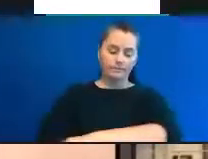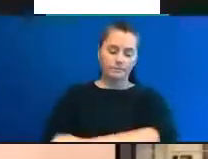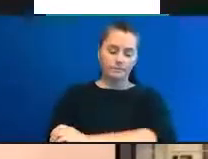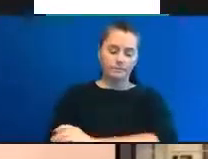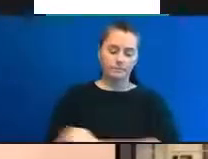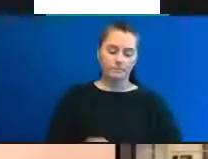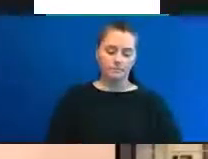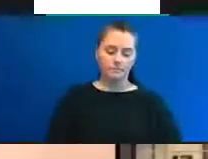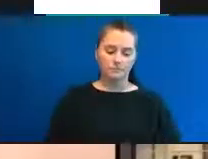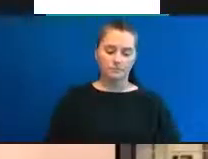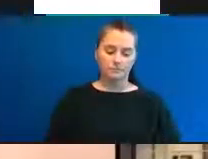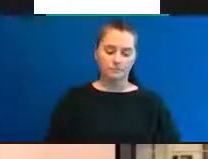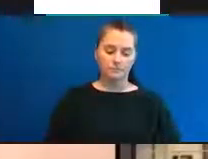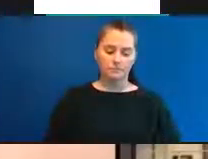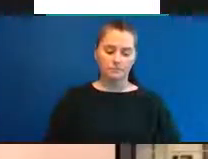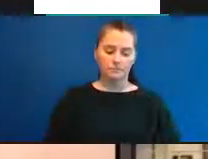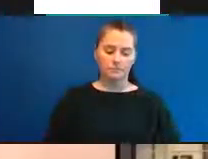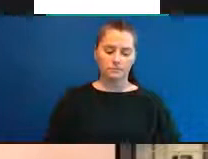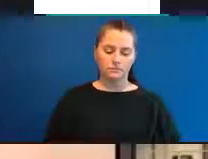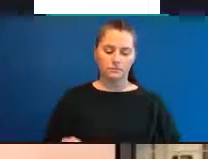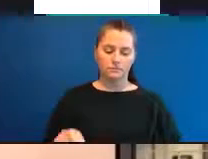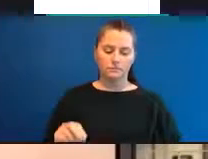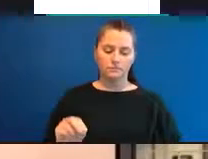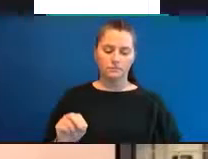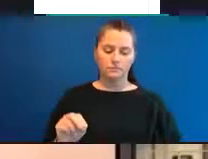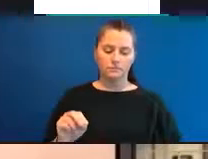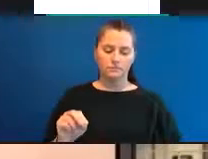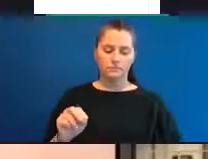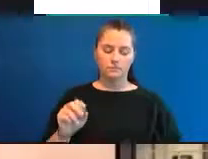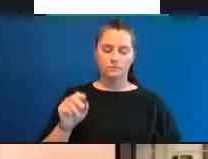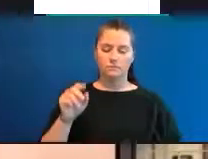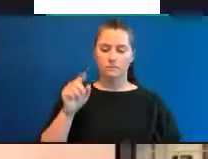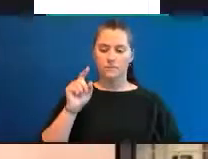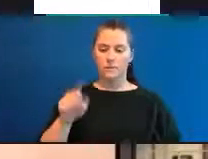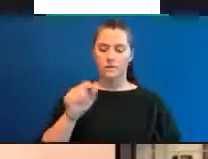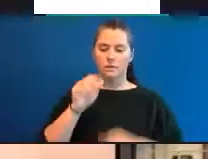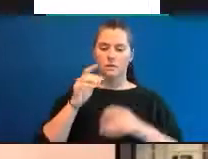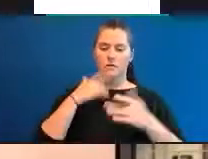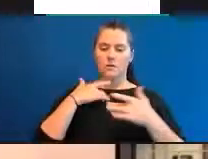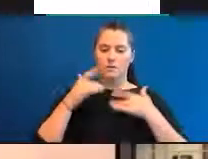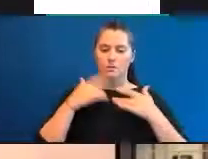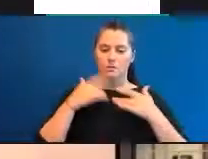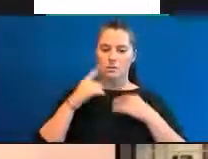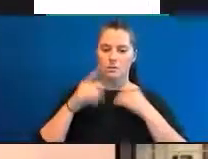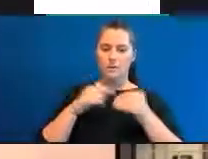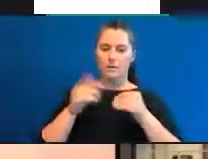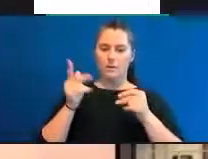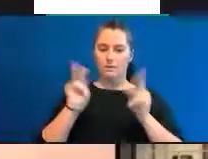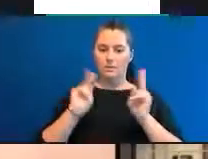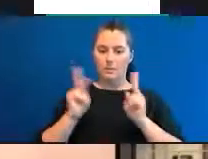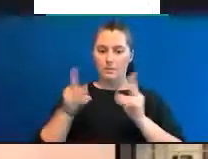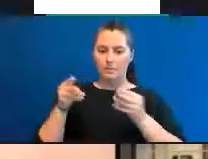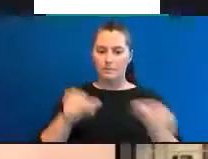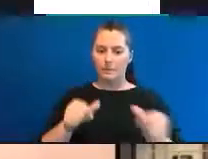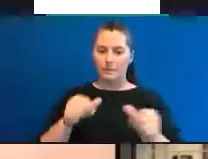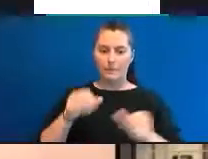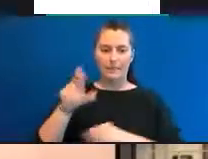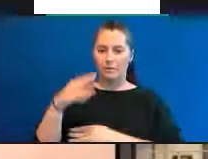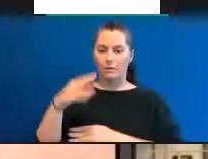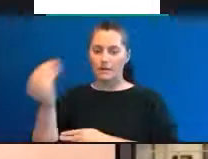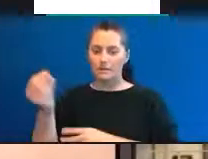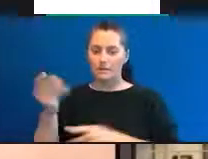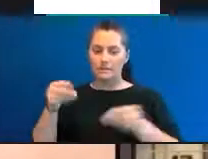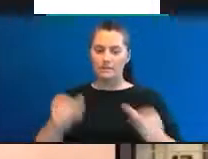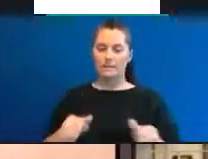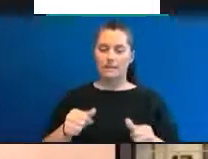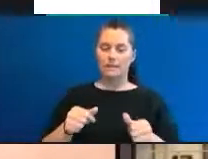it's just gonna have a limit on it. And so you're worried about people overspending or spending outside what they need to. With inside the DIVVY platform, the